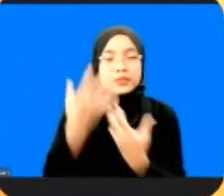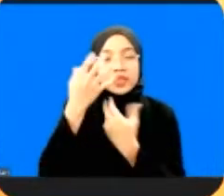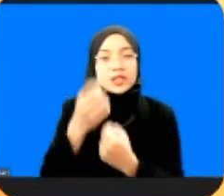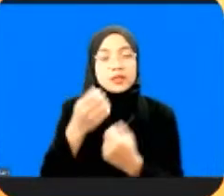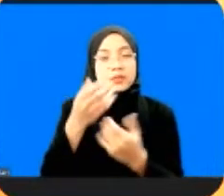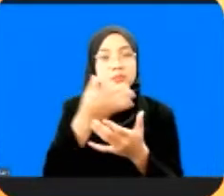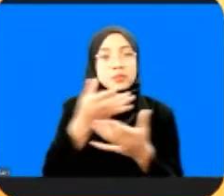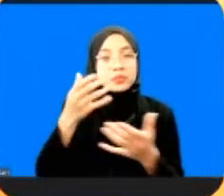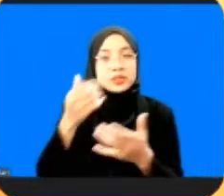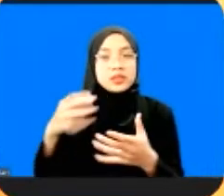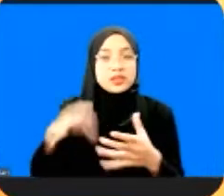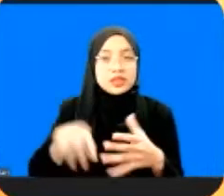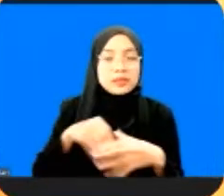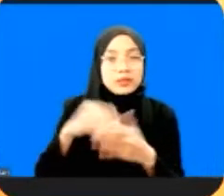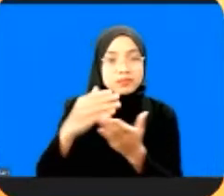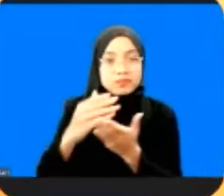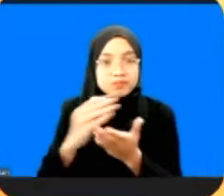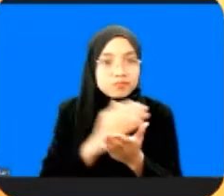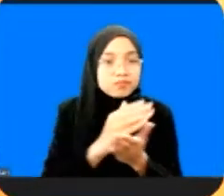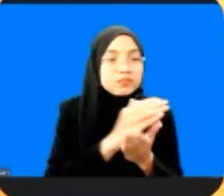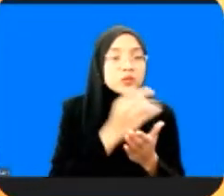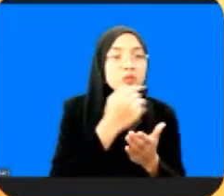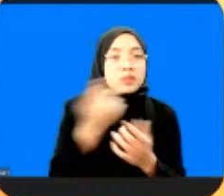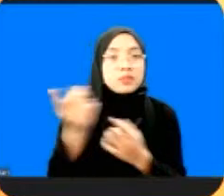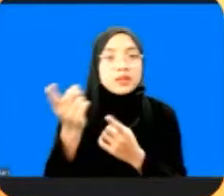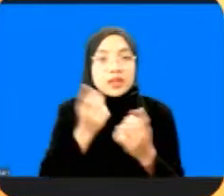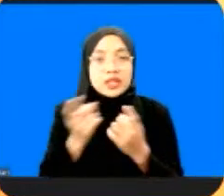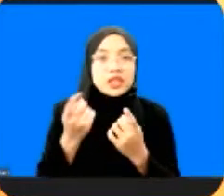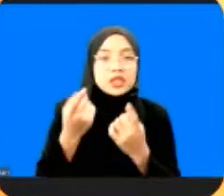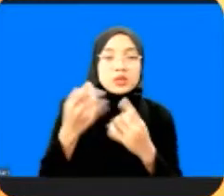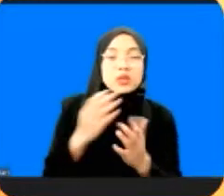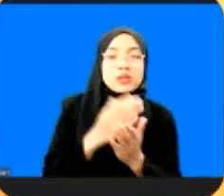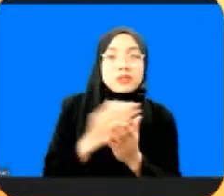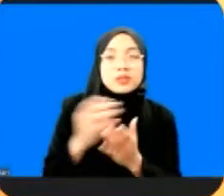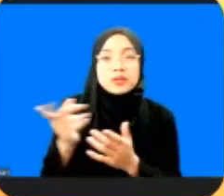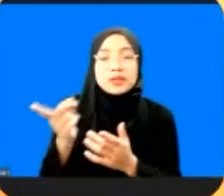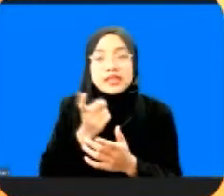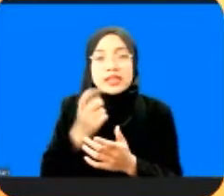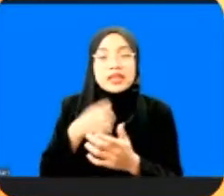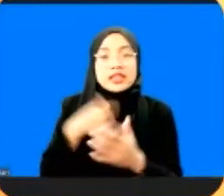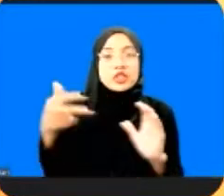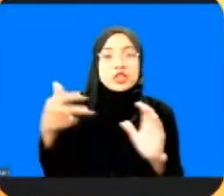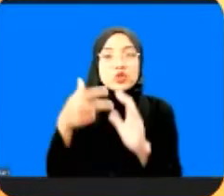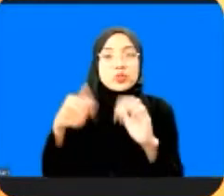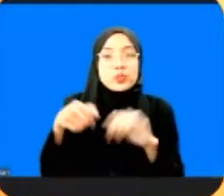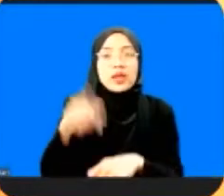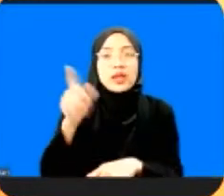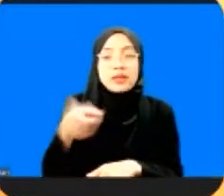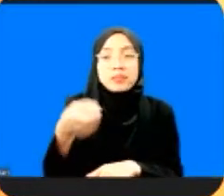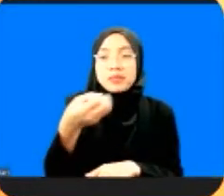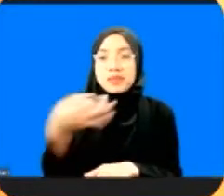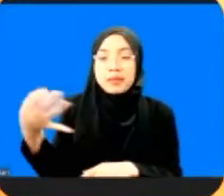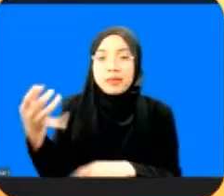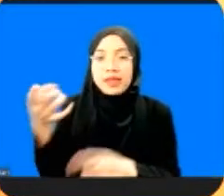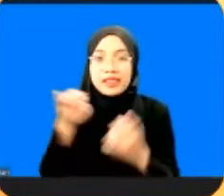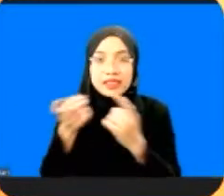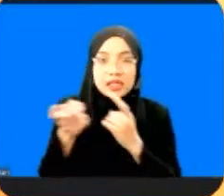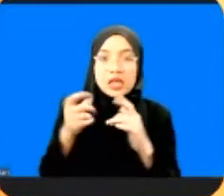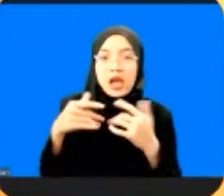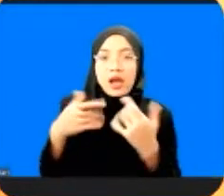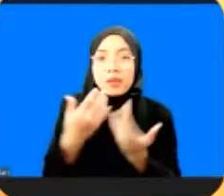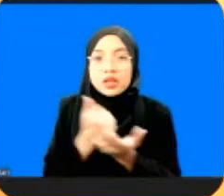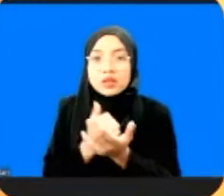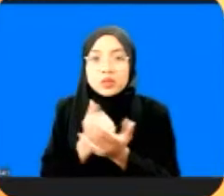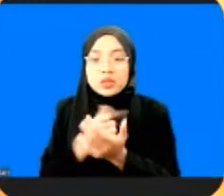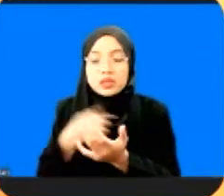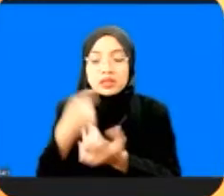I really think that the key question right now is that what do we do to move forward? We know